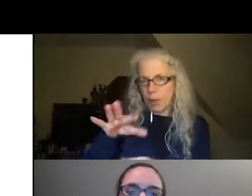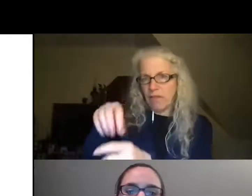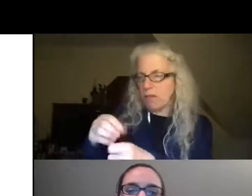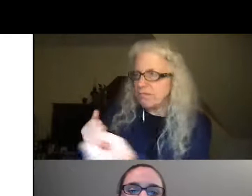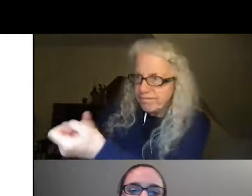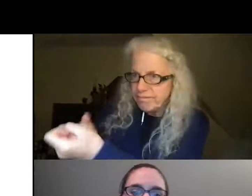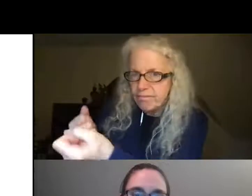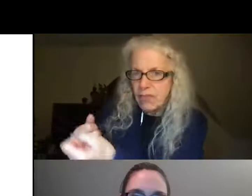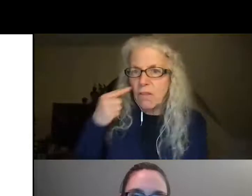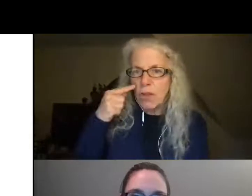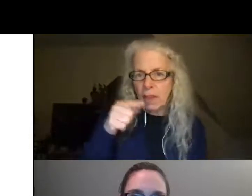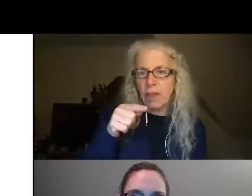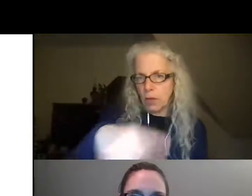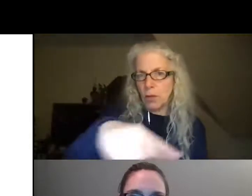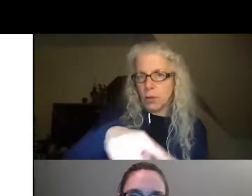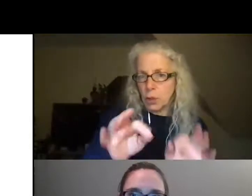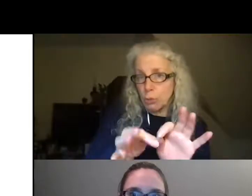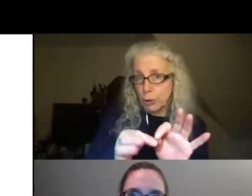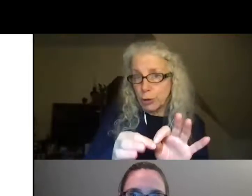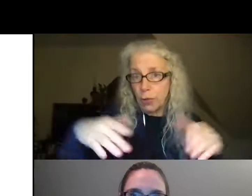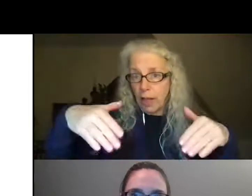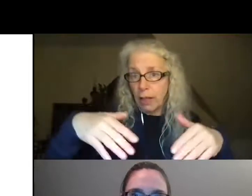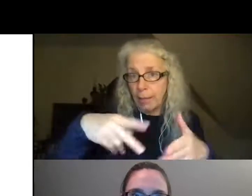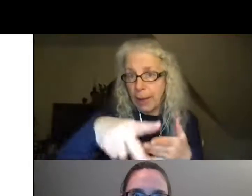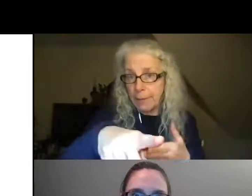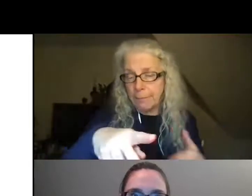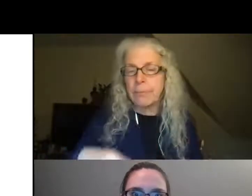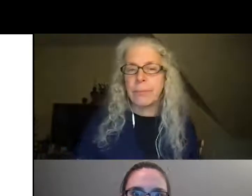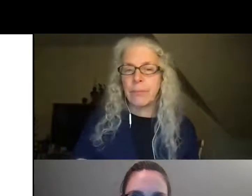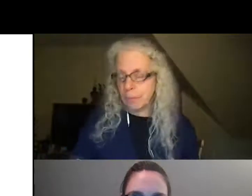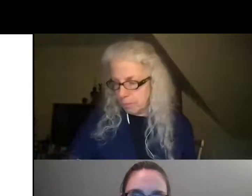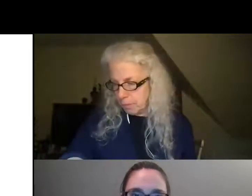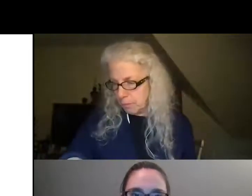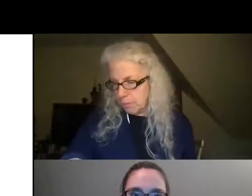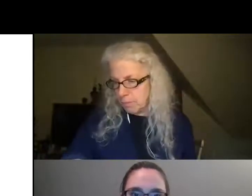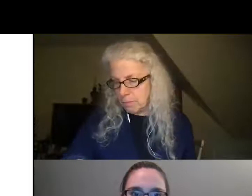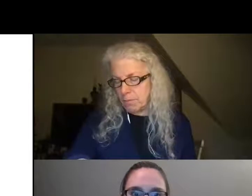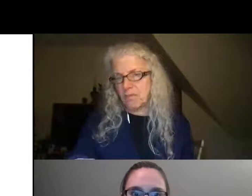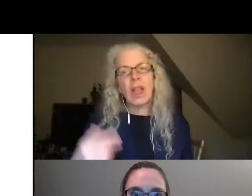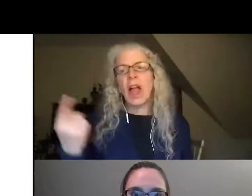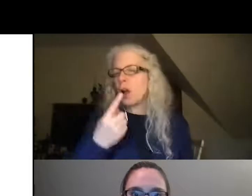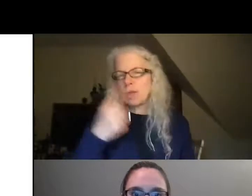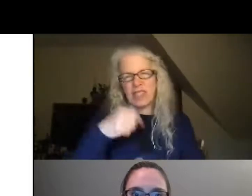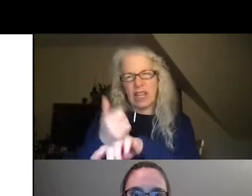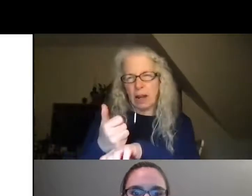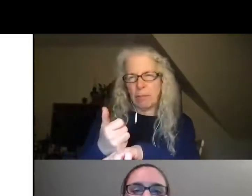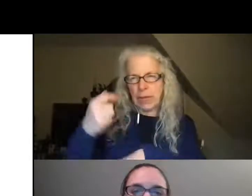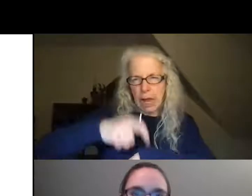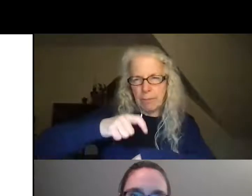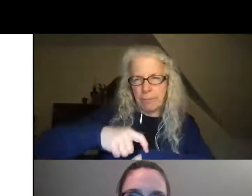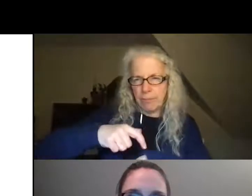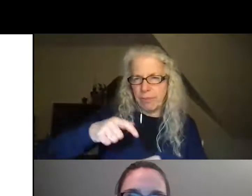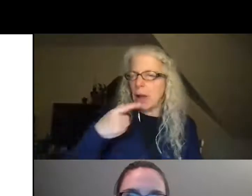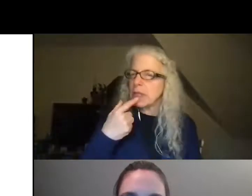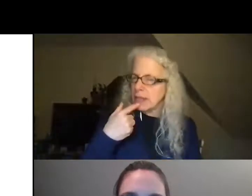difficulty, then I will set up a day within a month to contact all